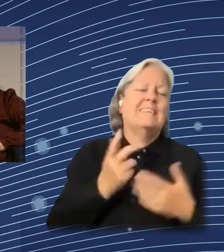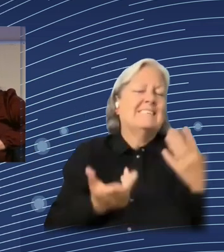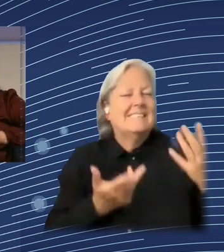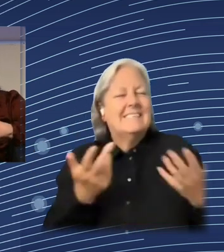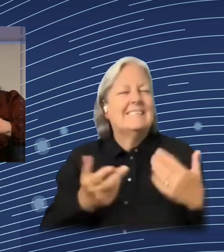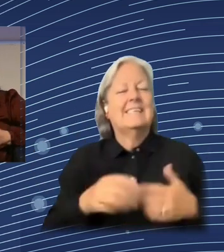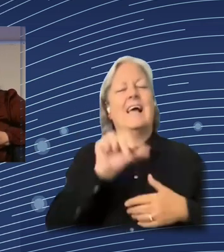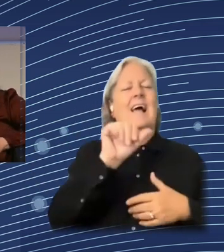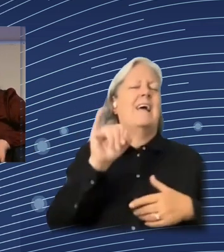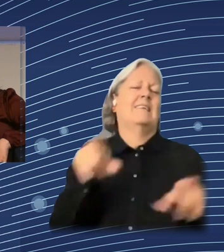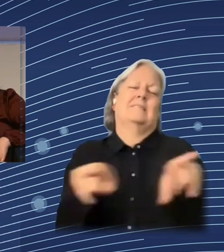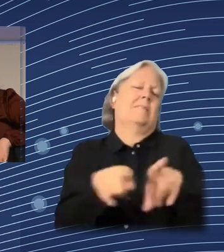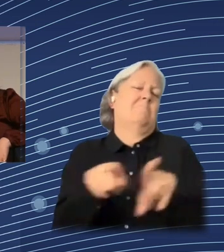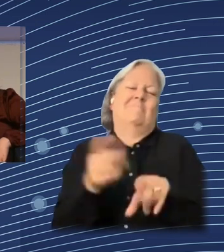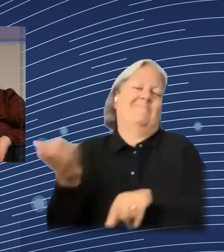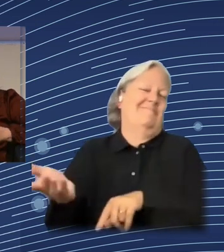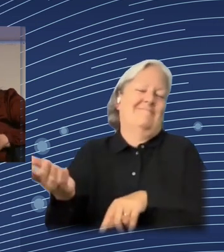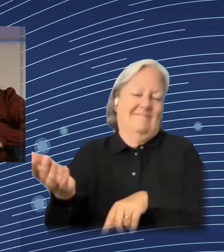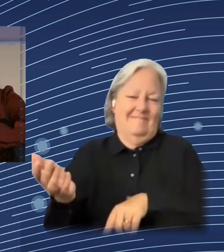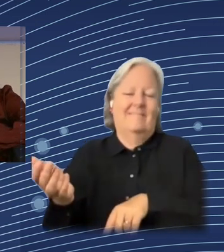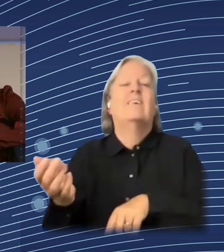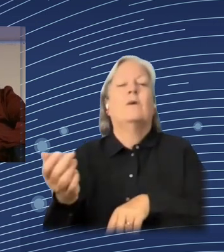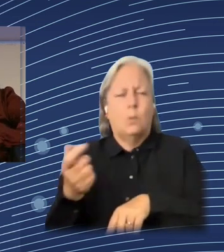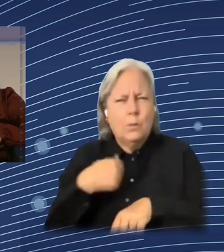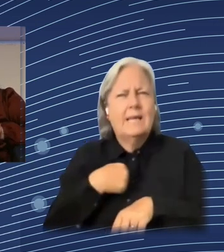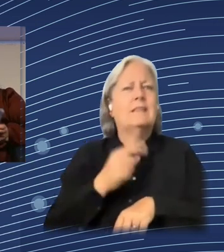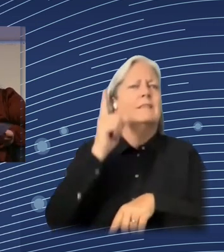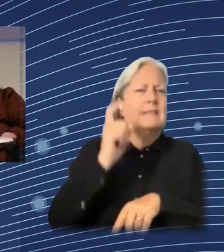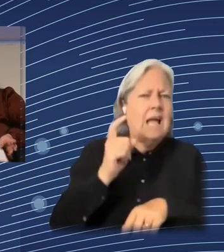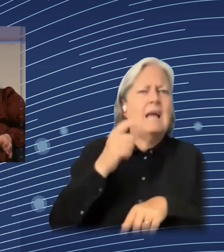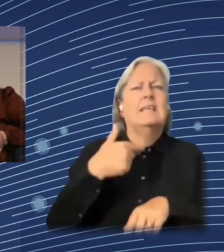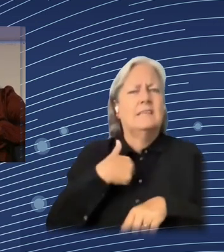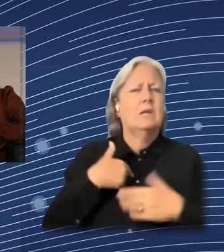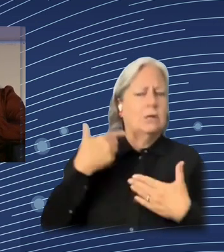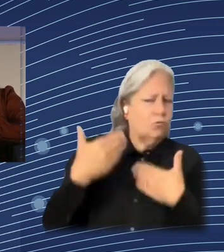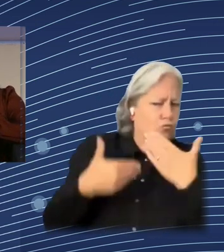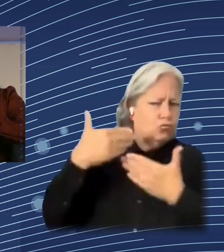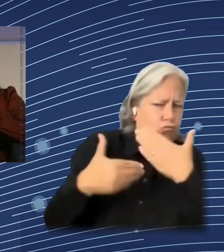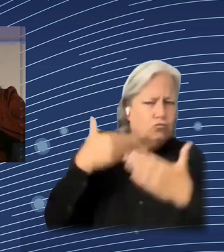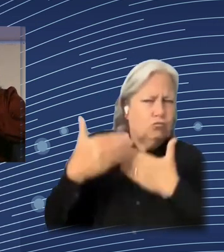same. So we started to develop that in the project.